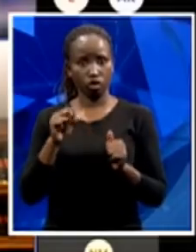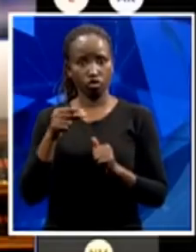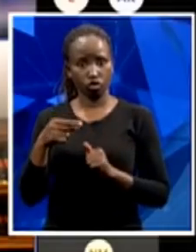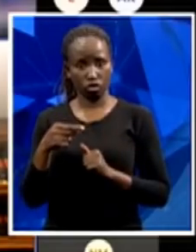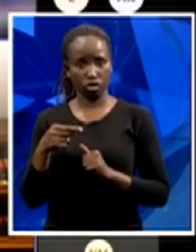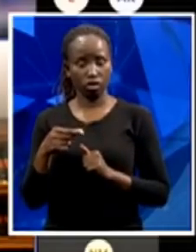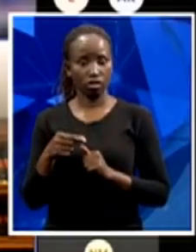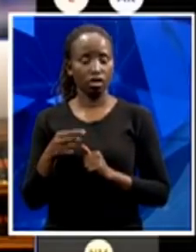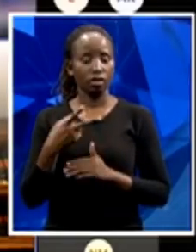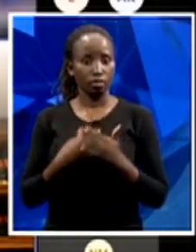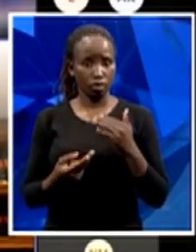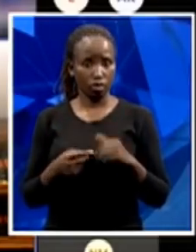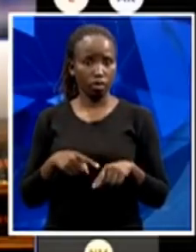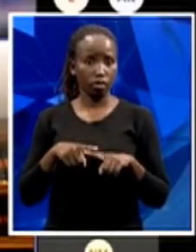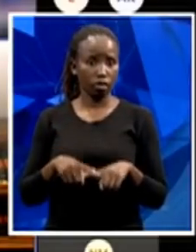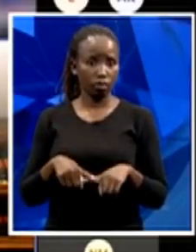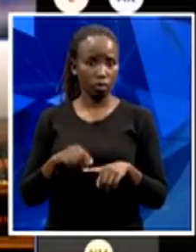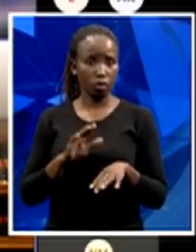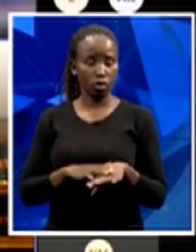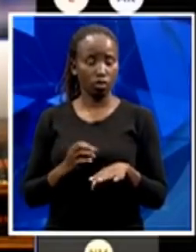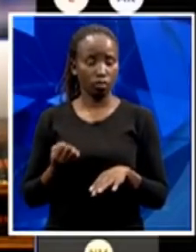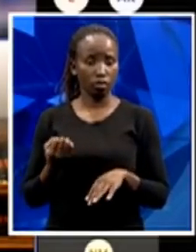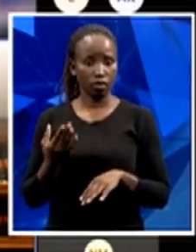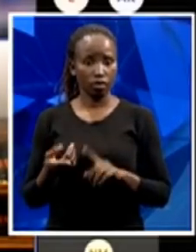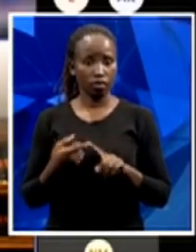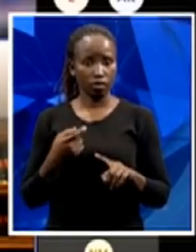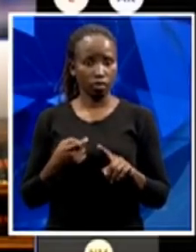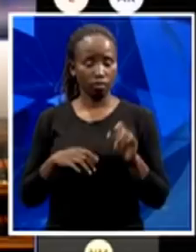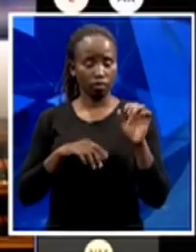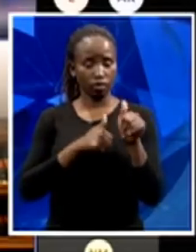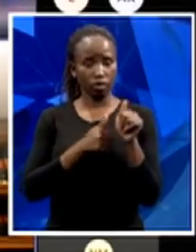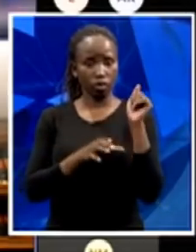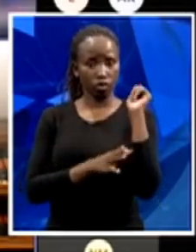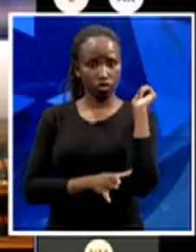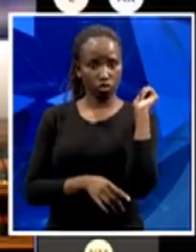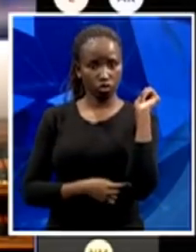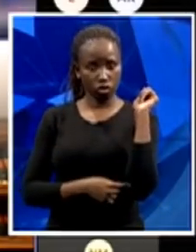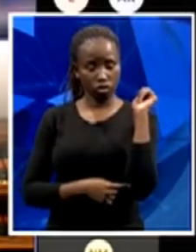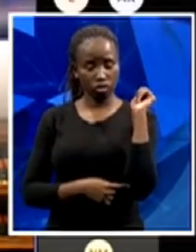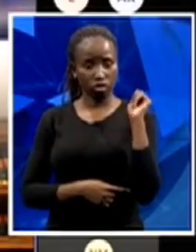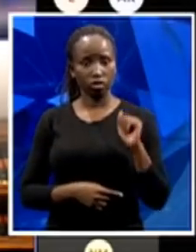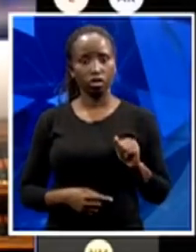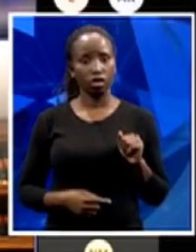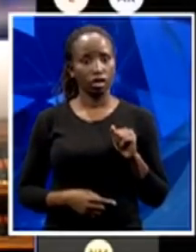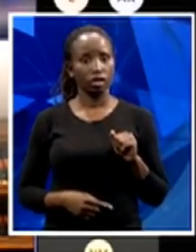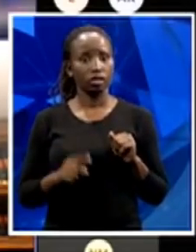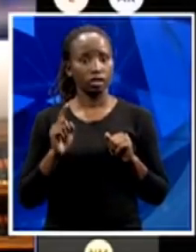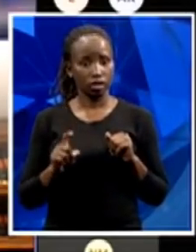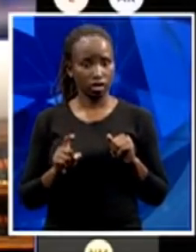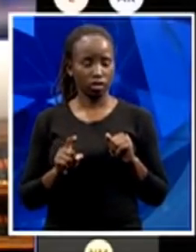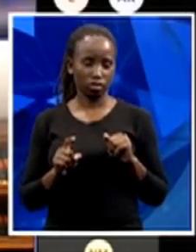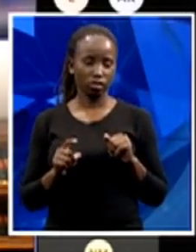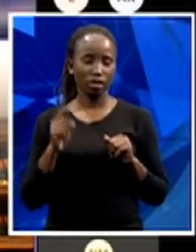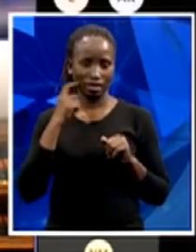the Constitution to which I've made reference, and those are self-explanatory, but for the sake of emphasis, it